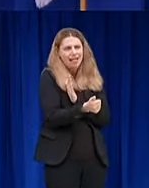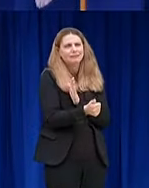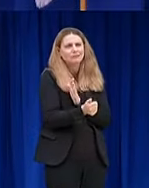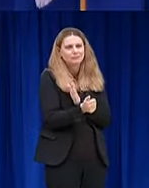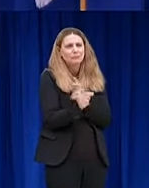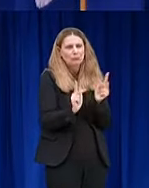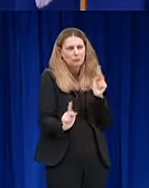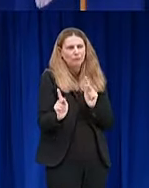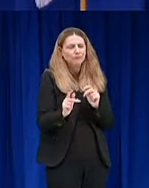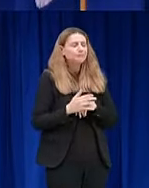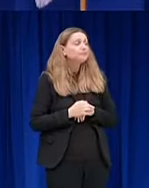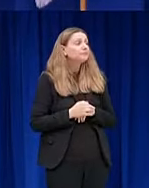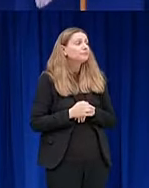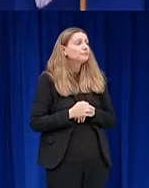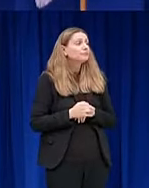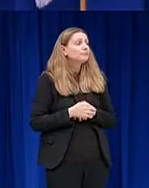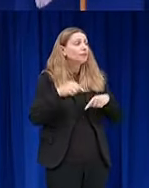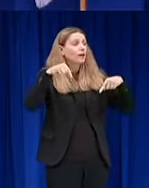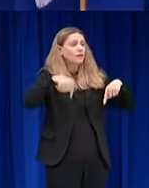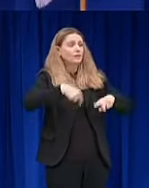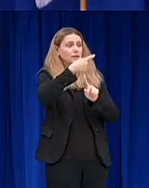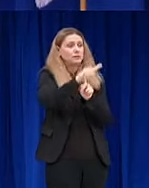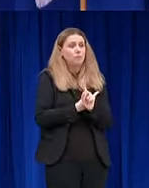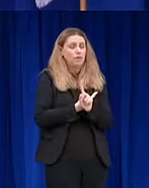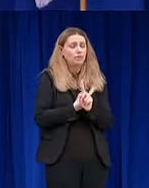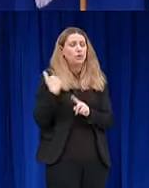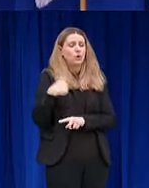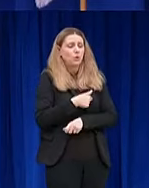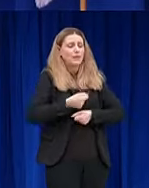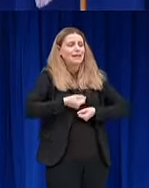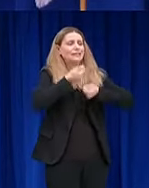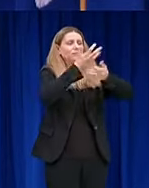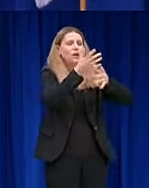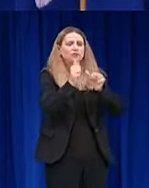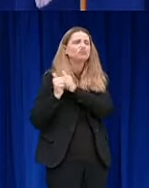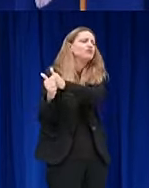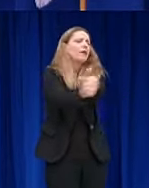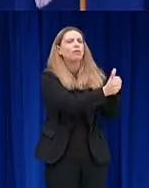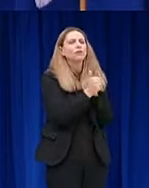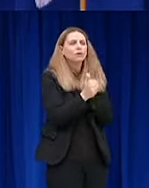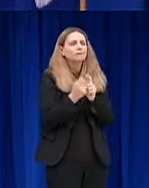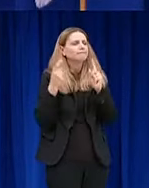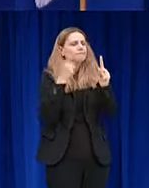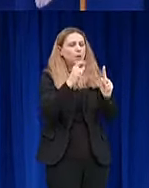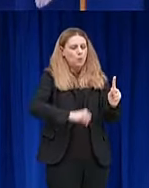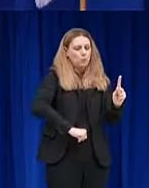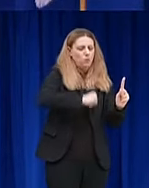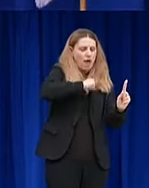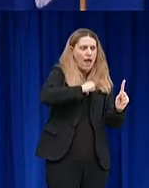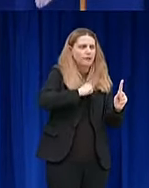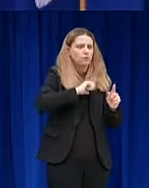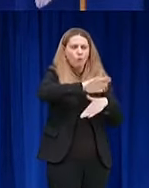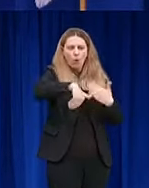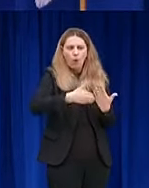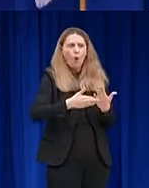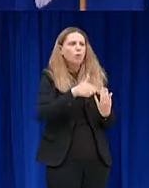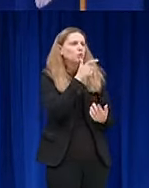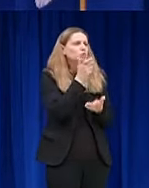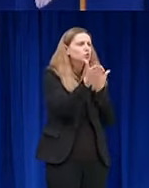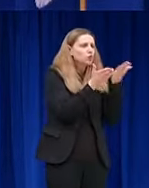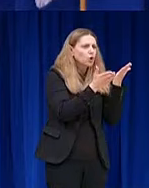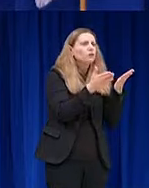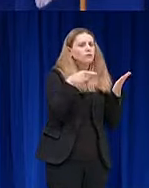This month, we express in one voice pride in all who serve, a place for all. A powerful message